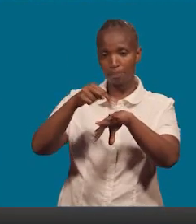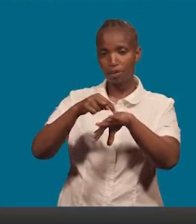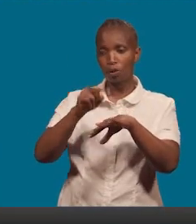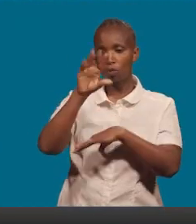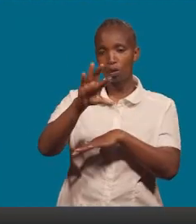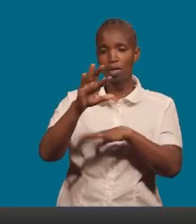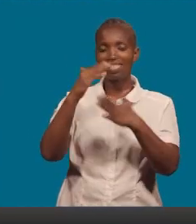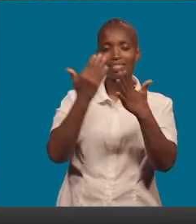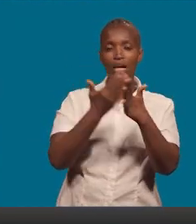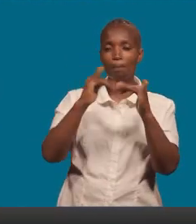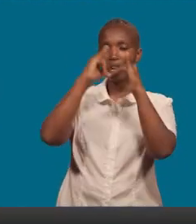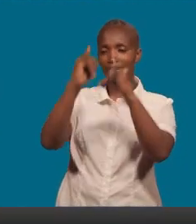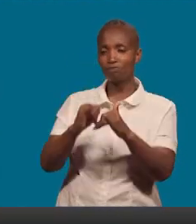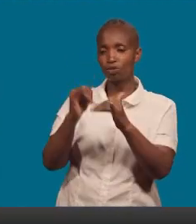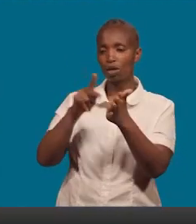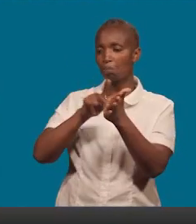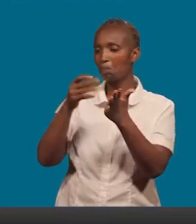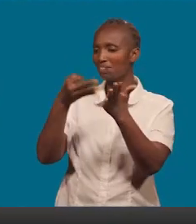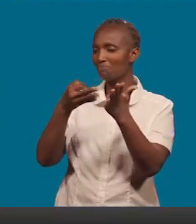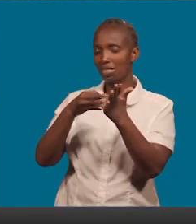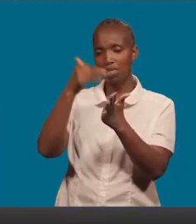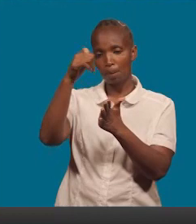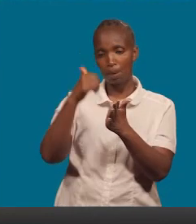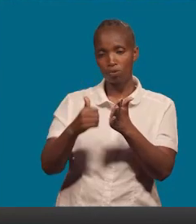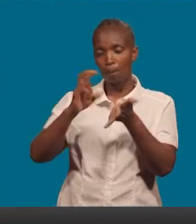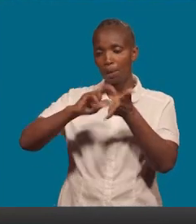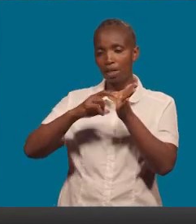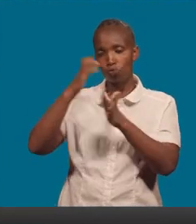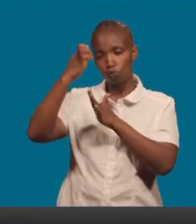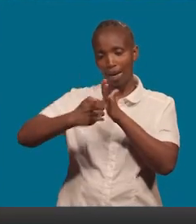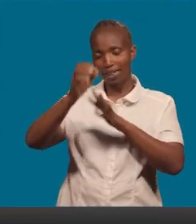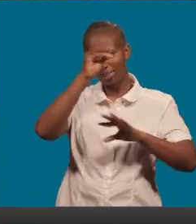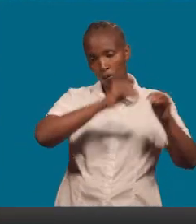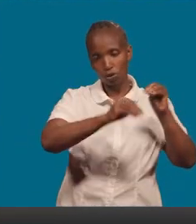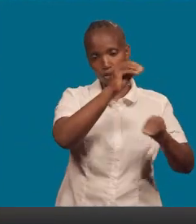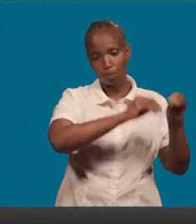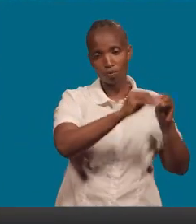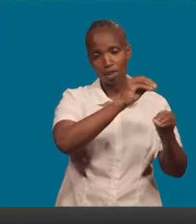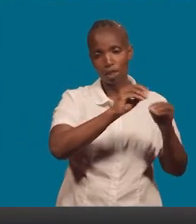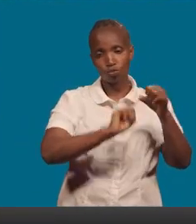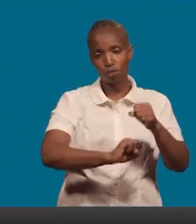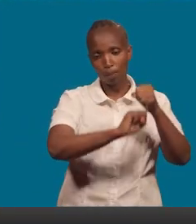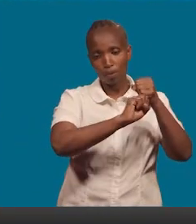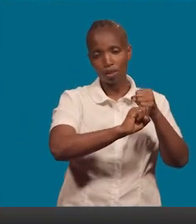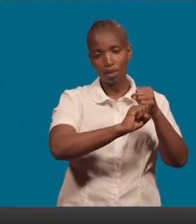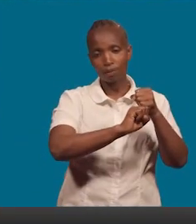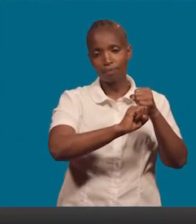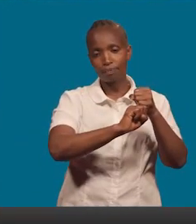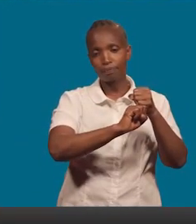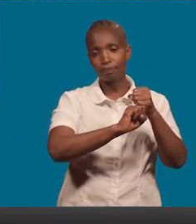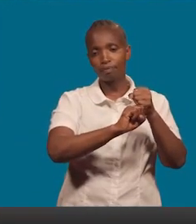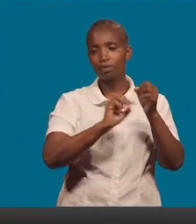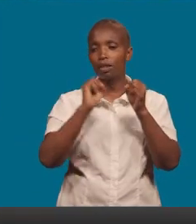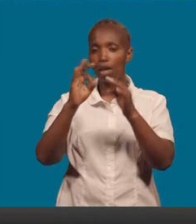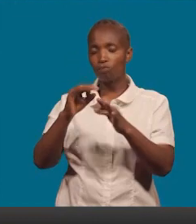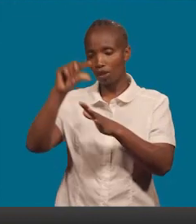time. You find that some individuals have not cleared fee, so we end up contributing to them.